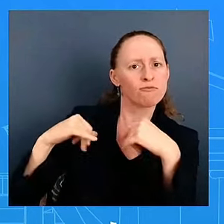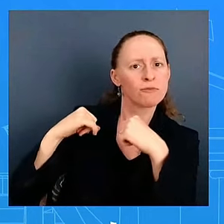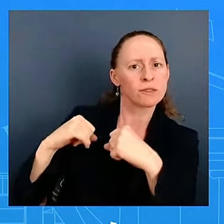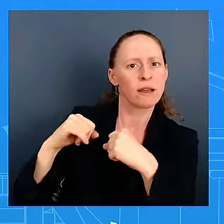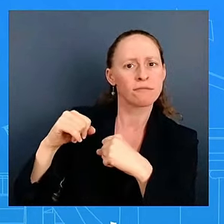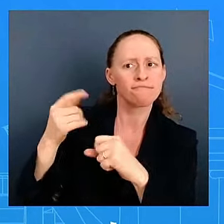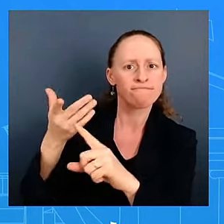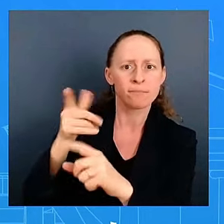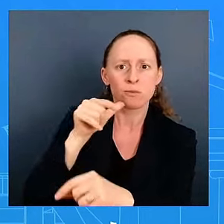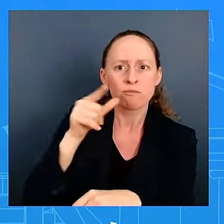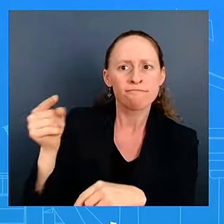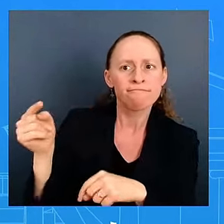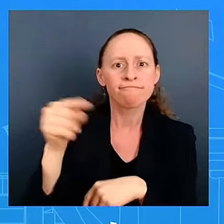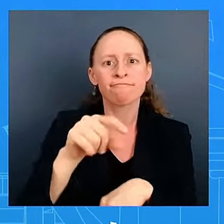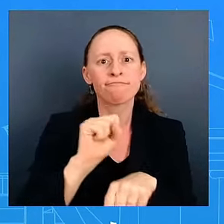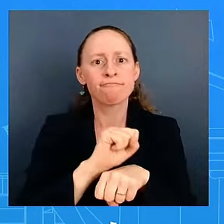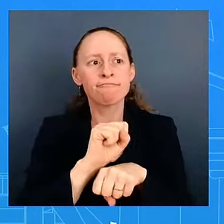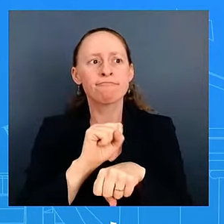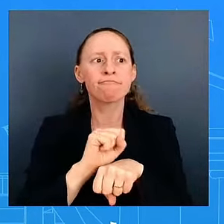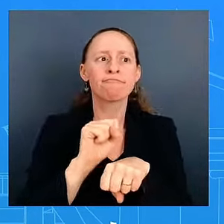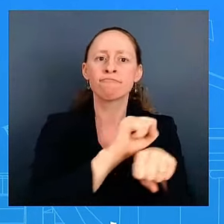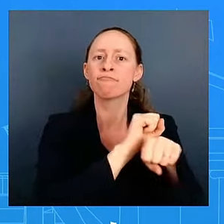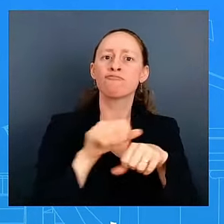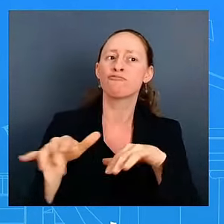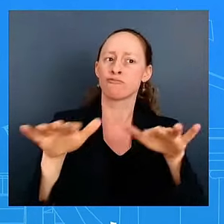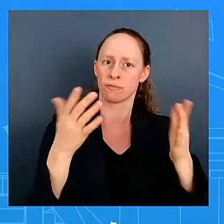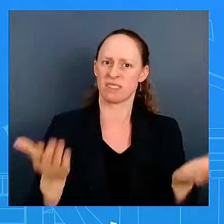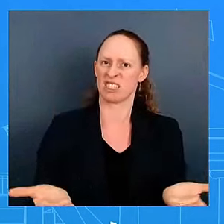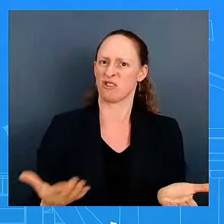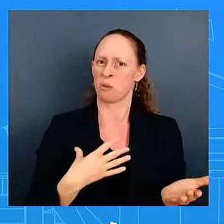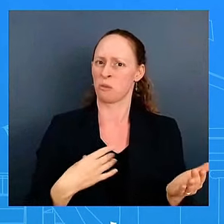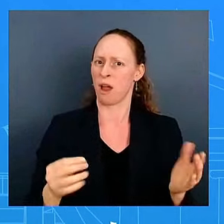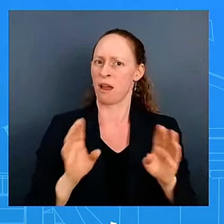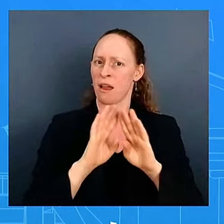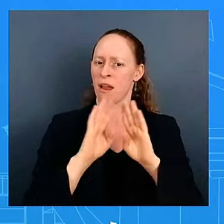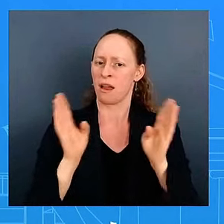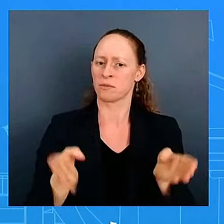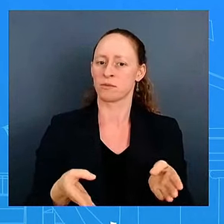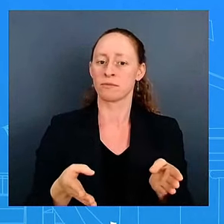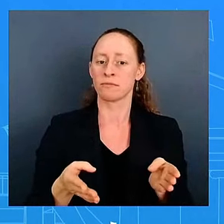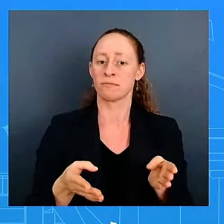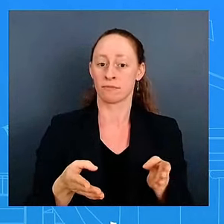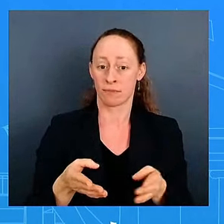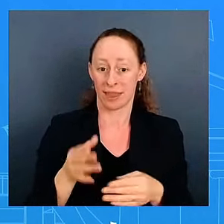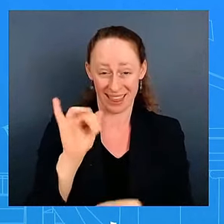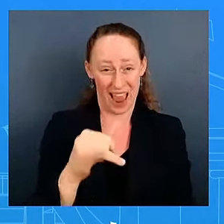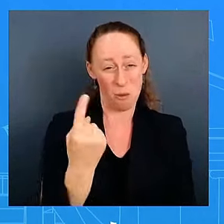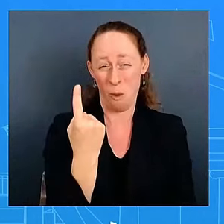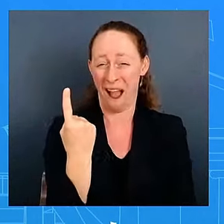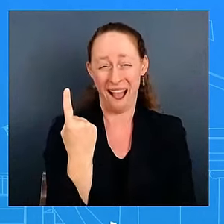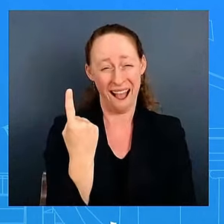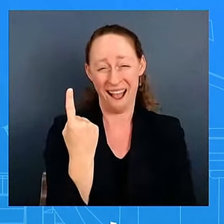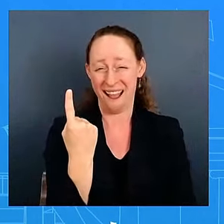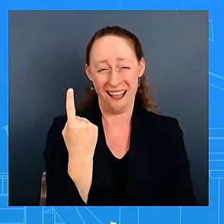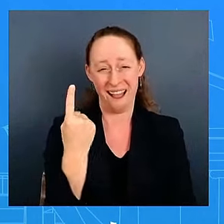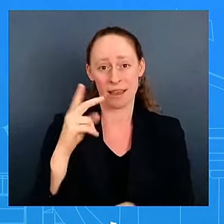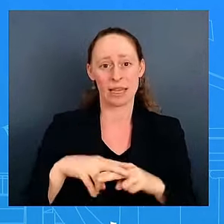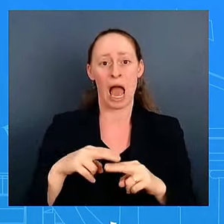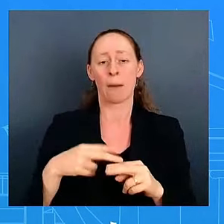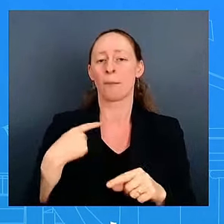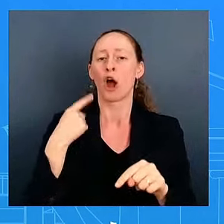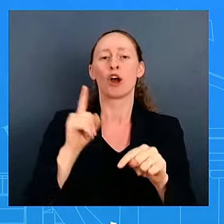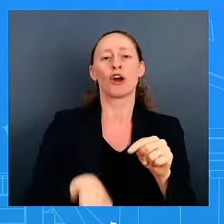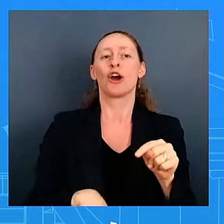well. And so that is the one thing that I was not able to confirm. Obviously, Dr. O'Connor's letter confirms that, but we had to get